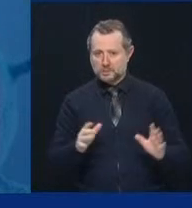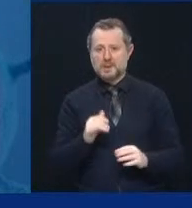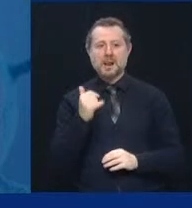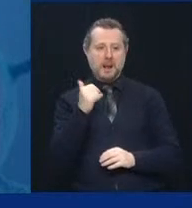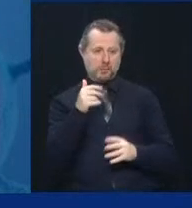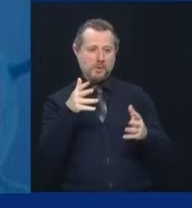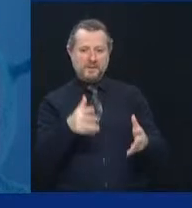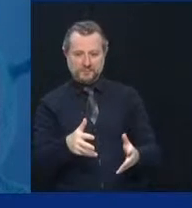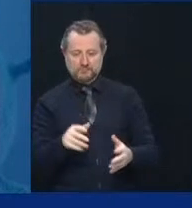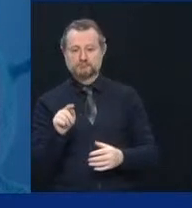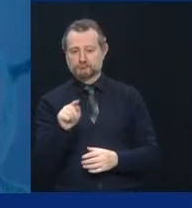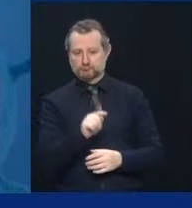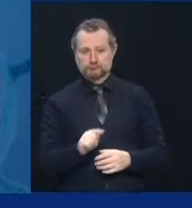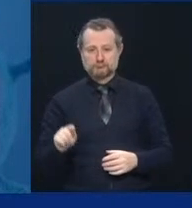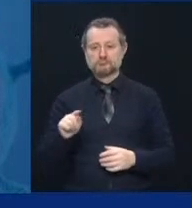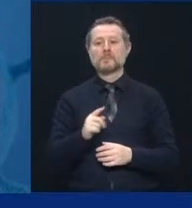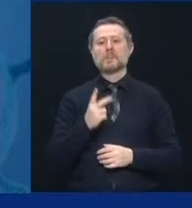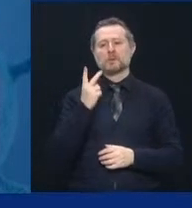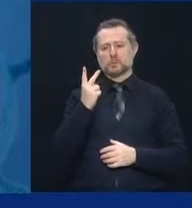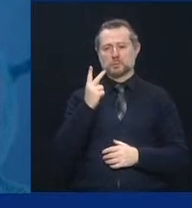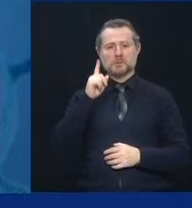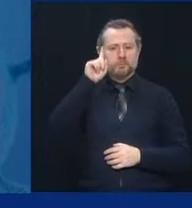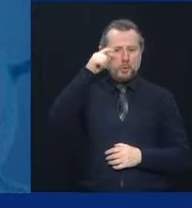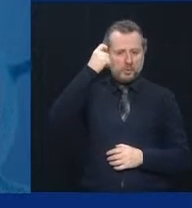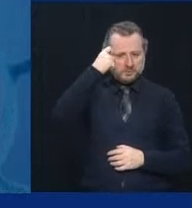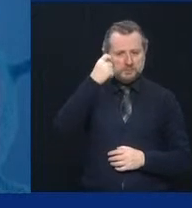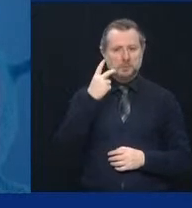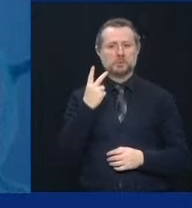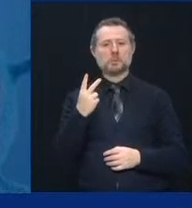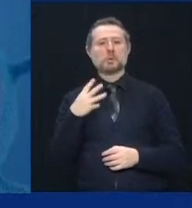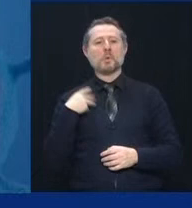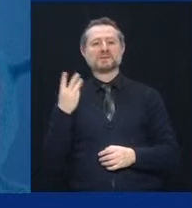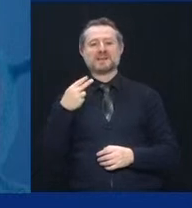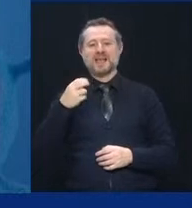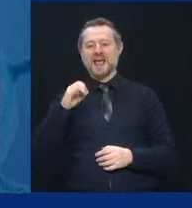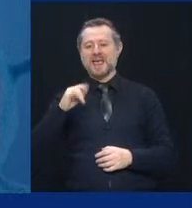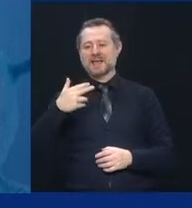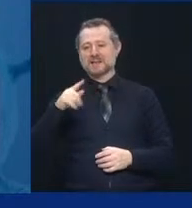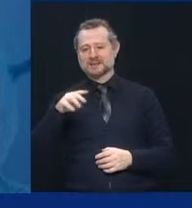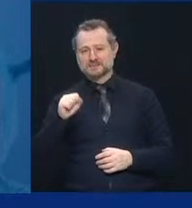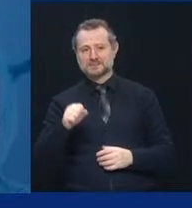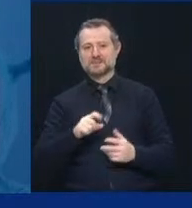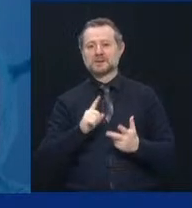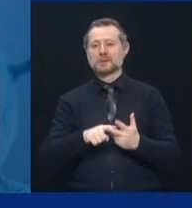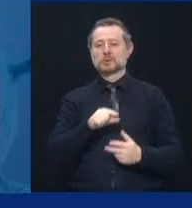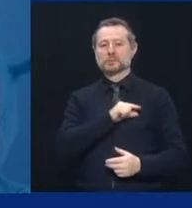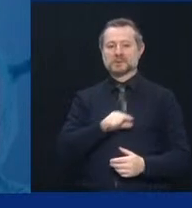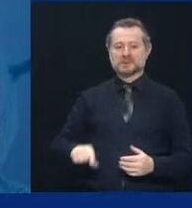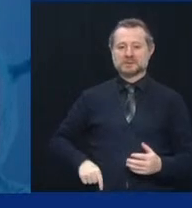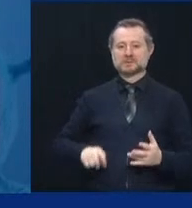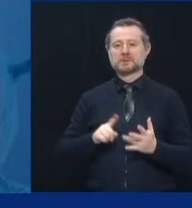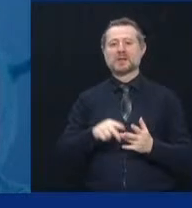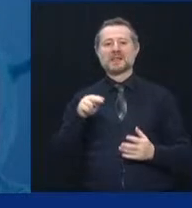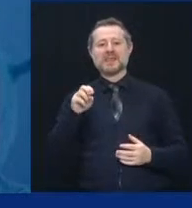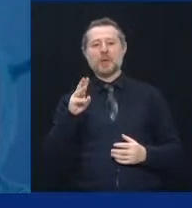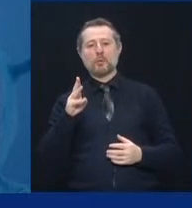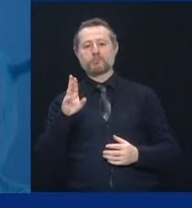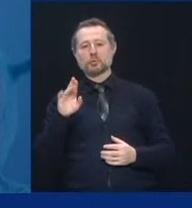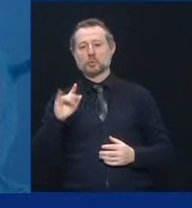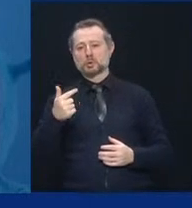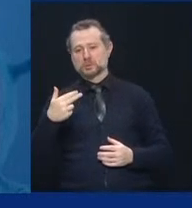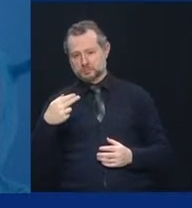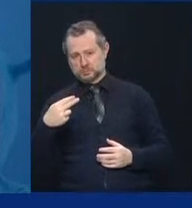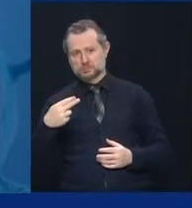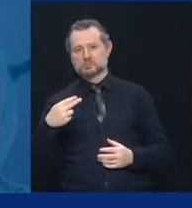zones, 2 in the Bronx, 1 in Washington Heights, 1 in Queens, and 1 in Newburgh. Those